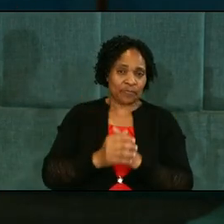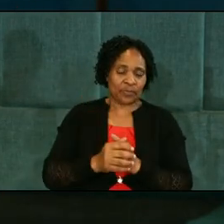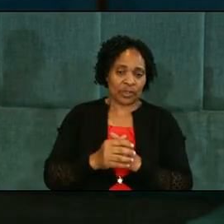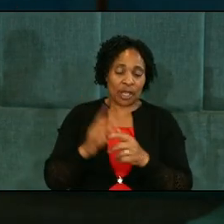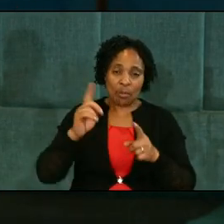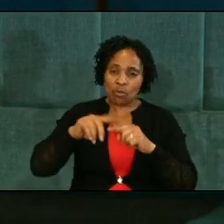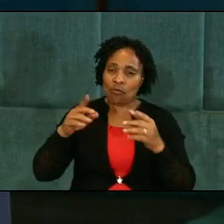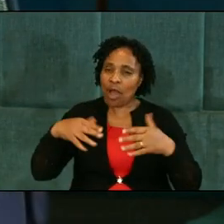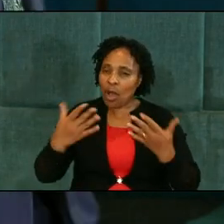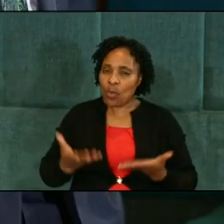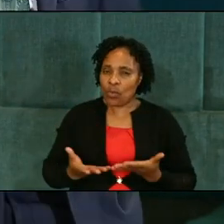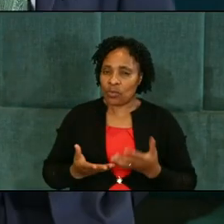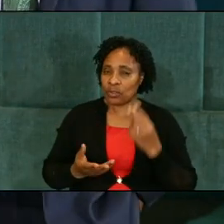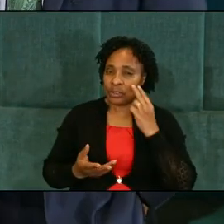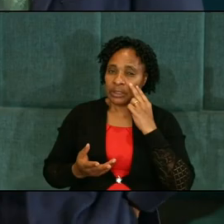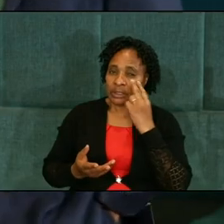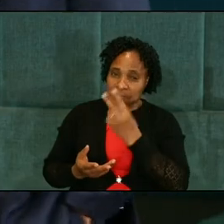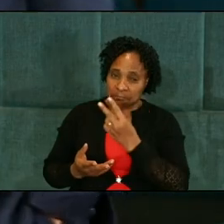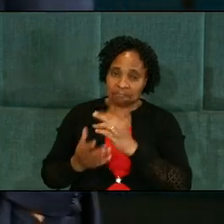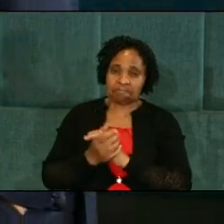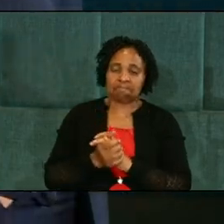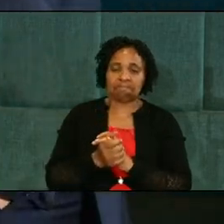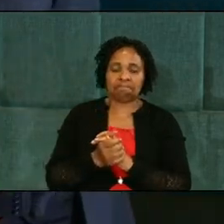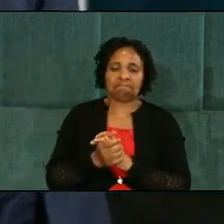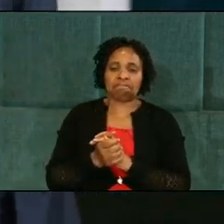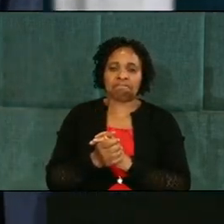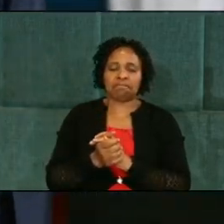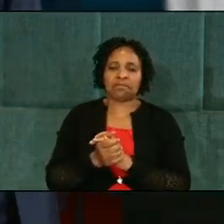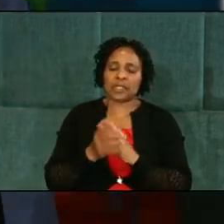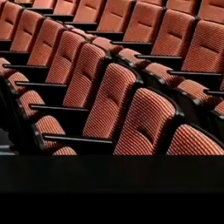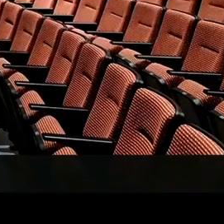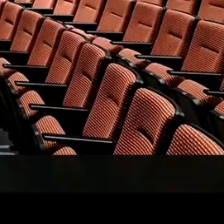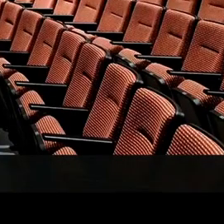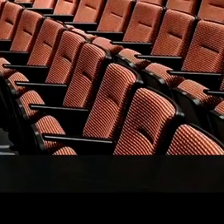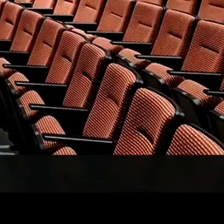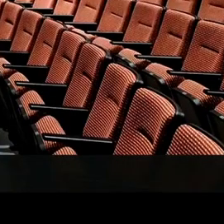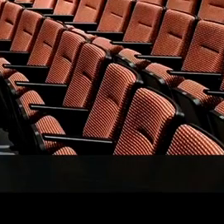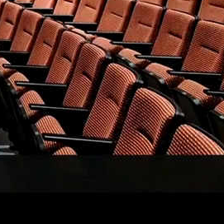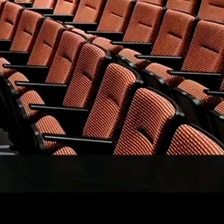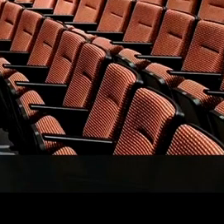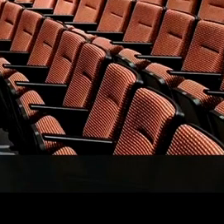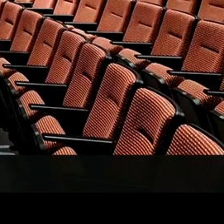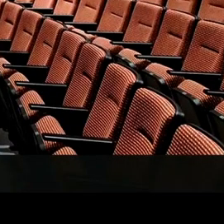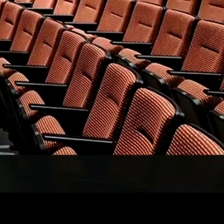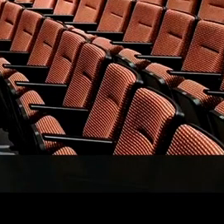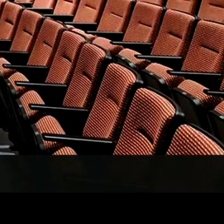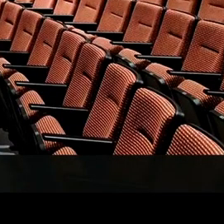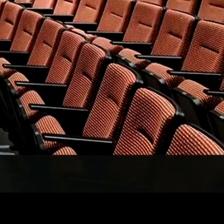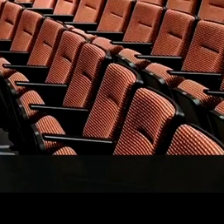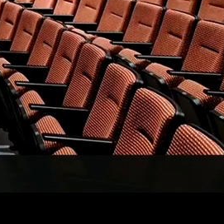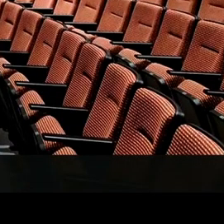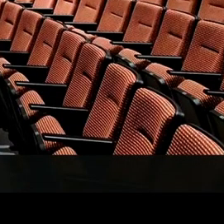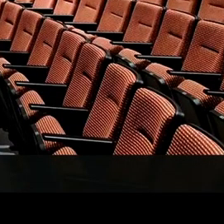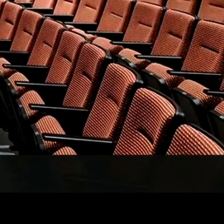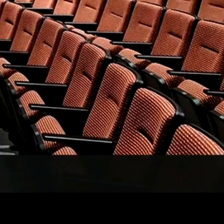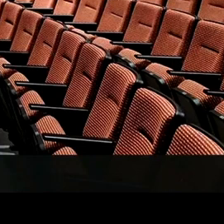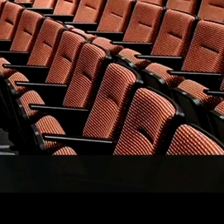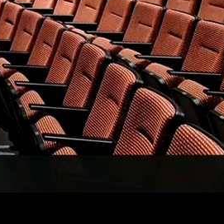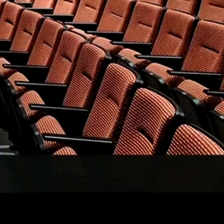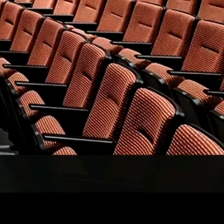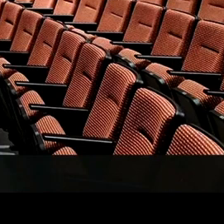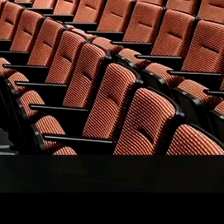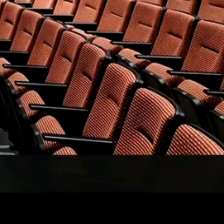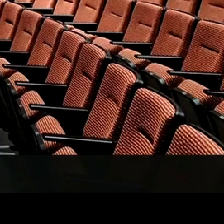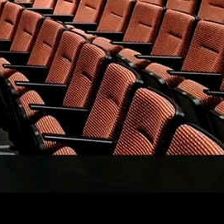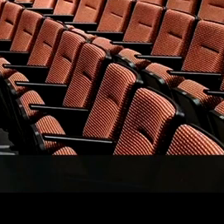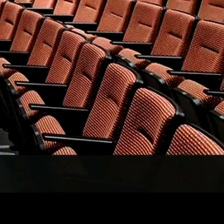it. So let's see if we can dig inside the last day church.